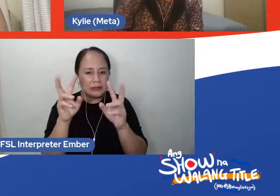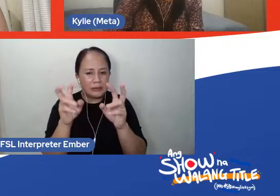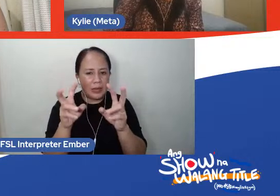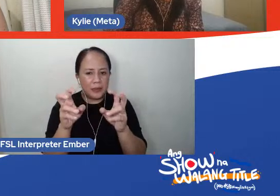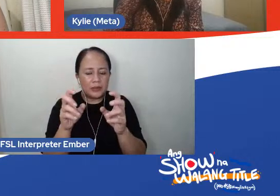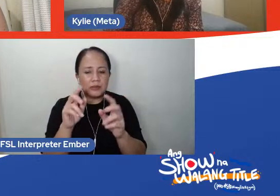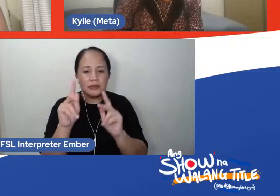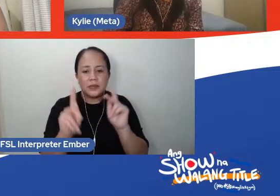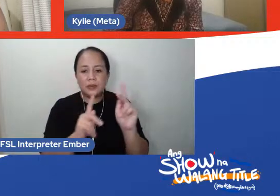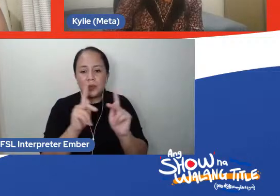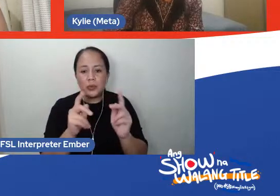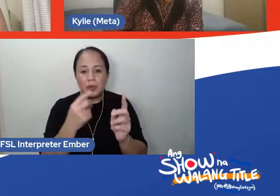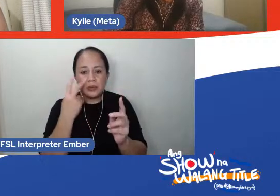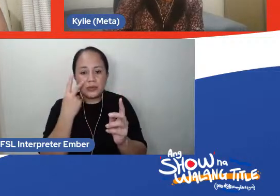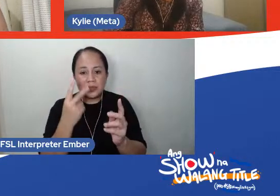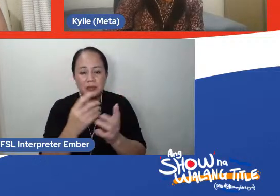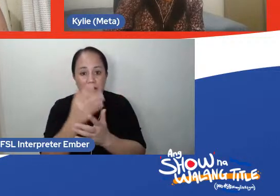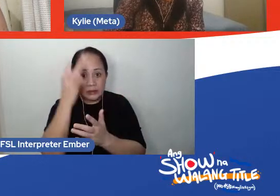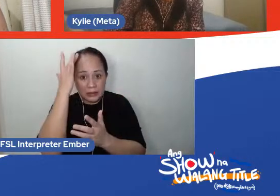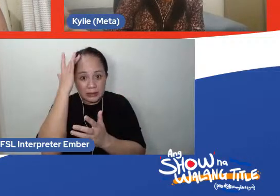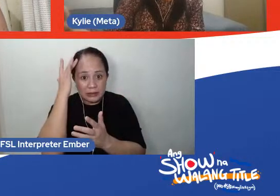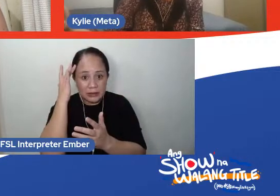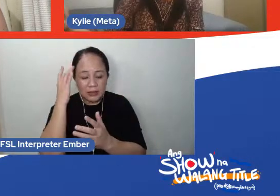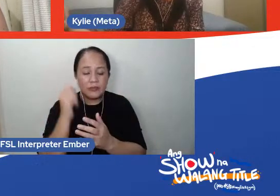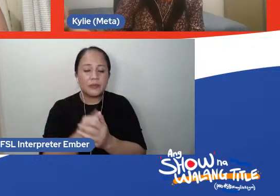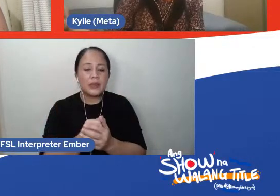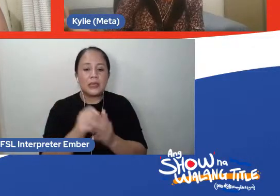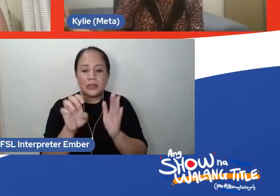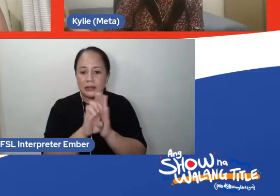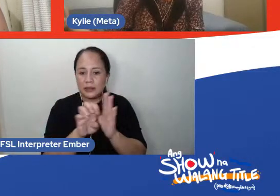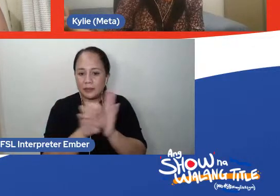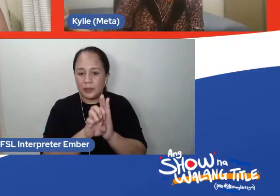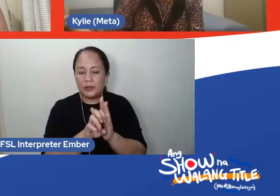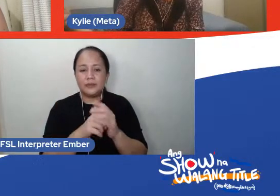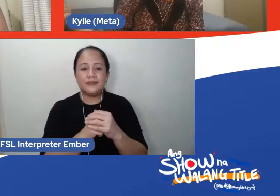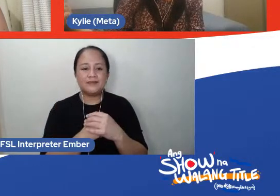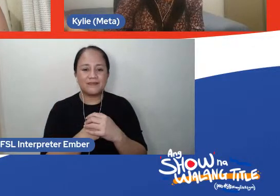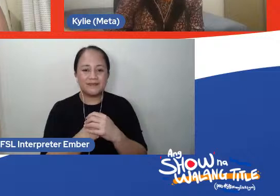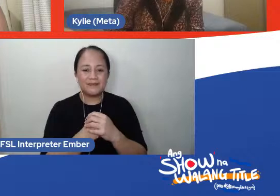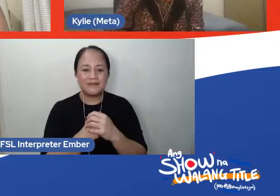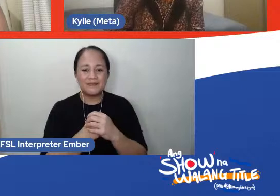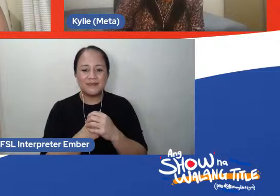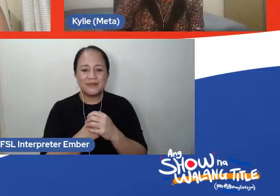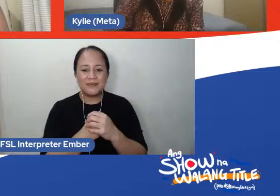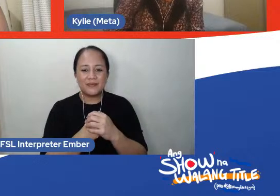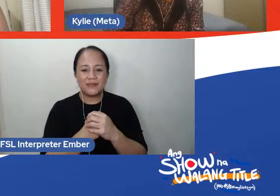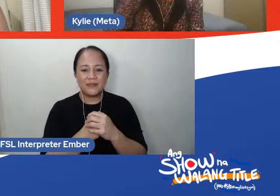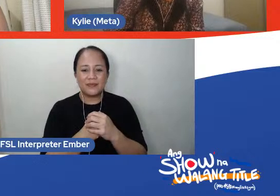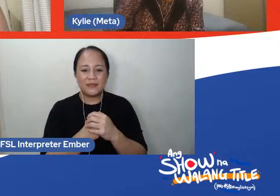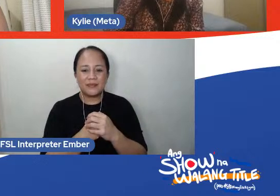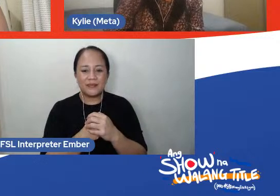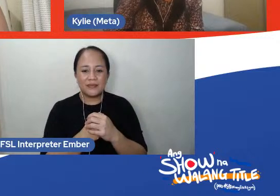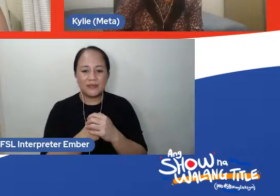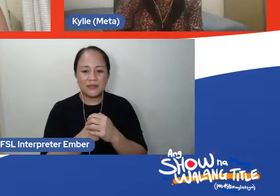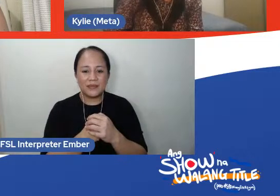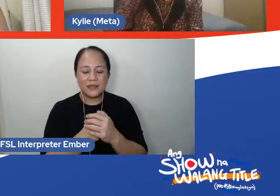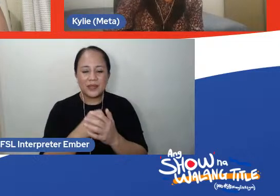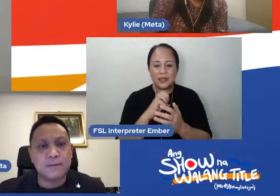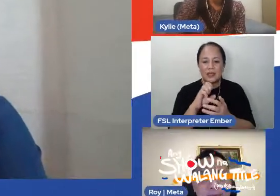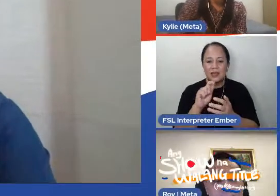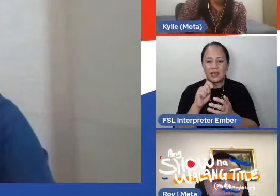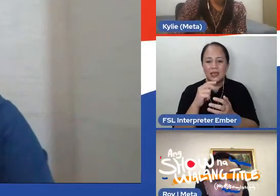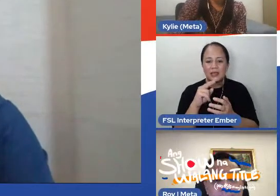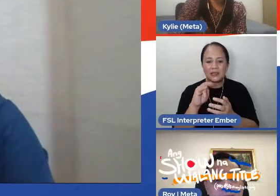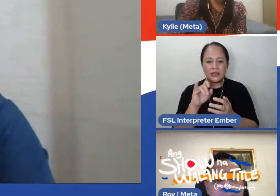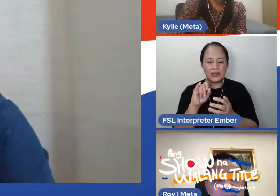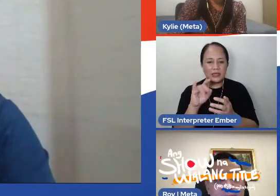may perceive as sensitive. So they're things like race and ethnicity, political